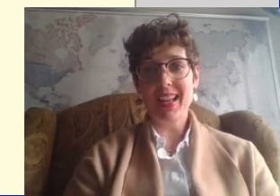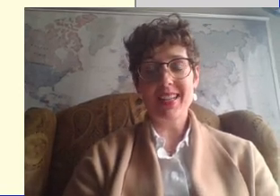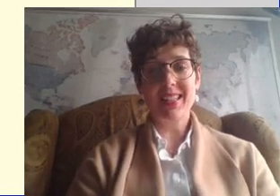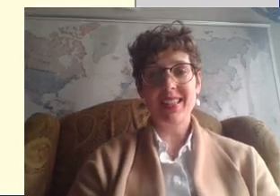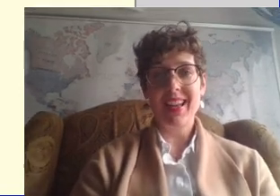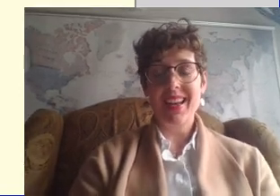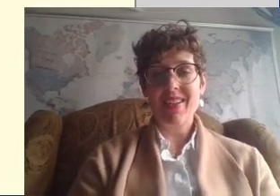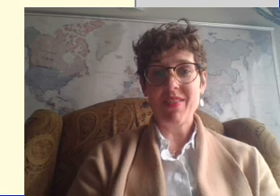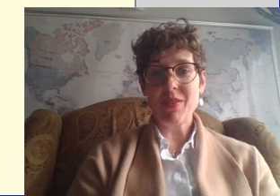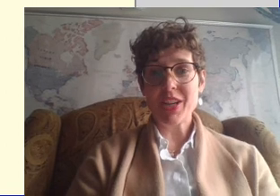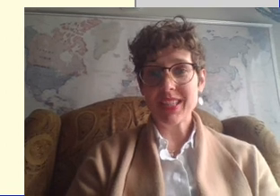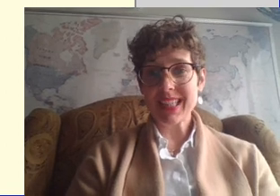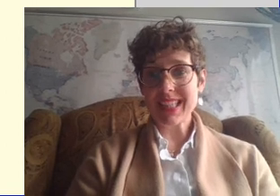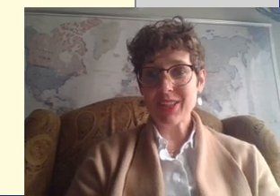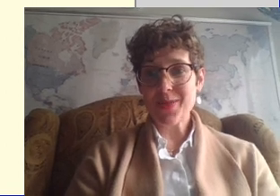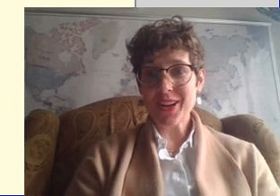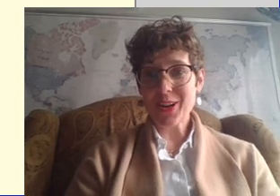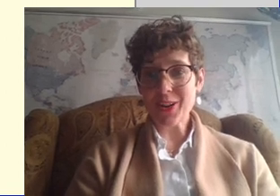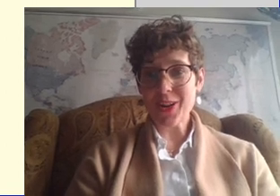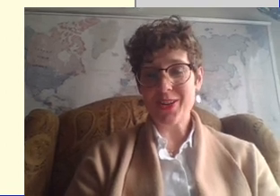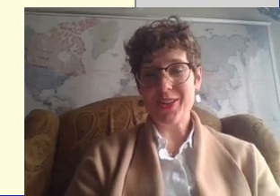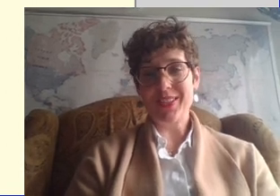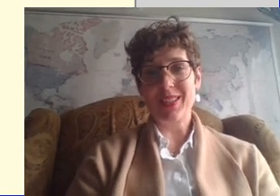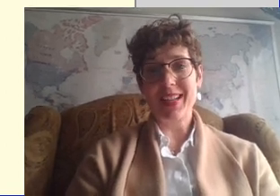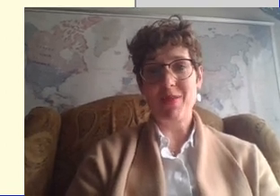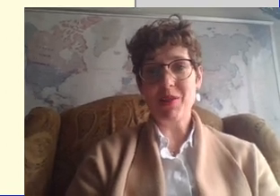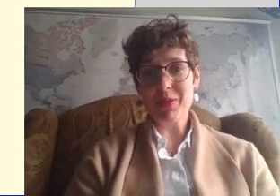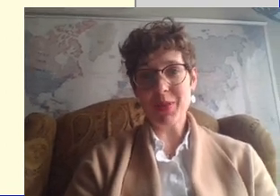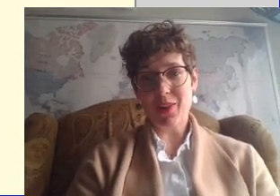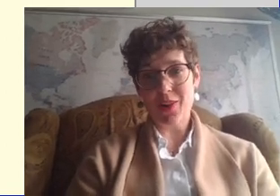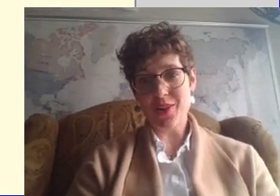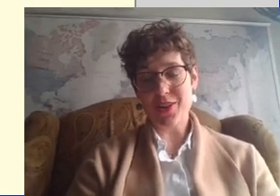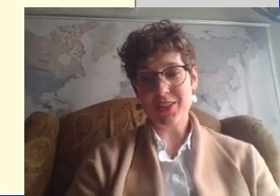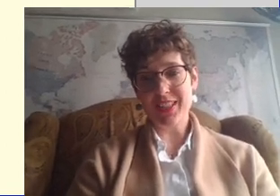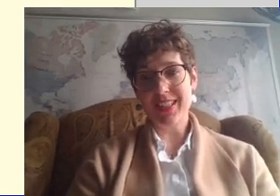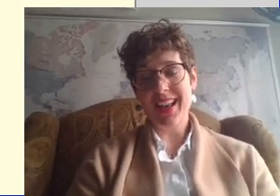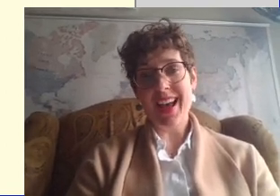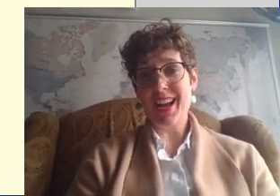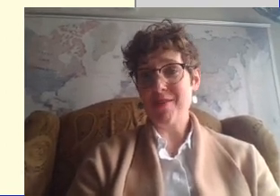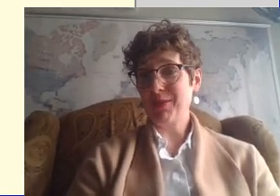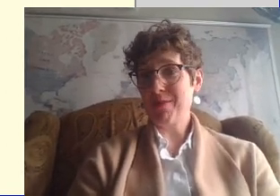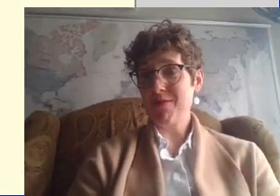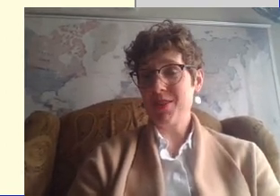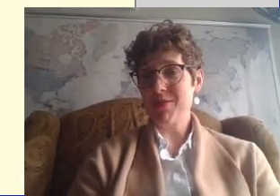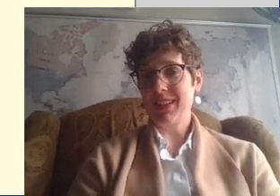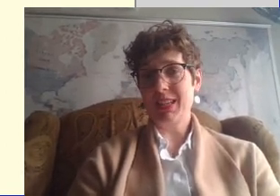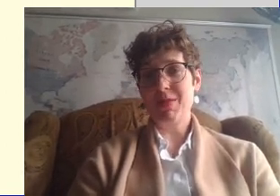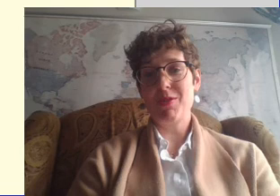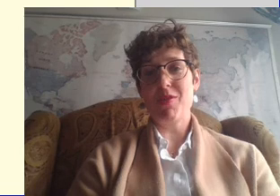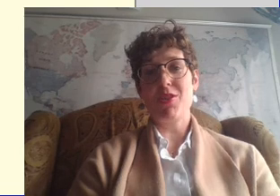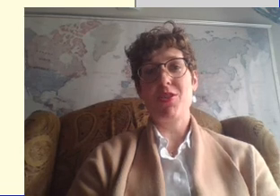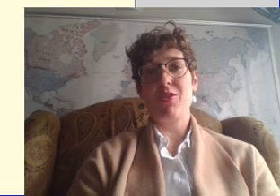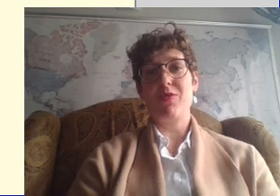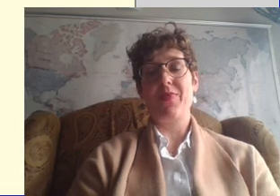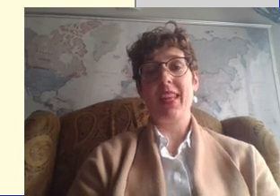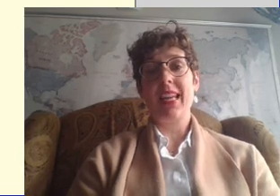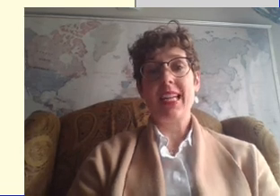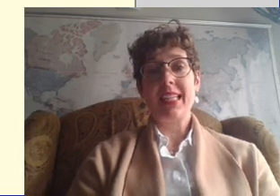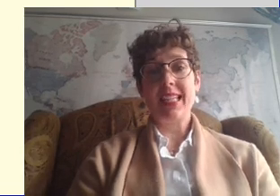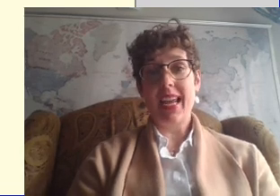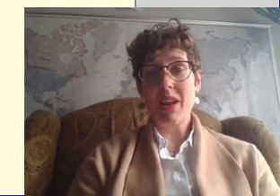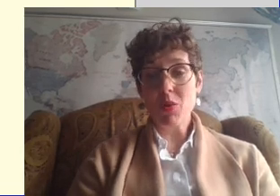to present foundations lesson to our kindergartners. Welcome, kindergartners. I know some of you and some of you are